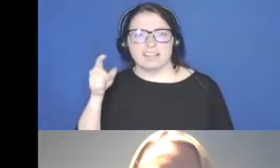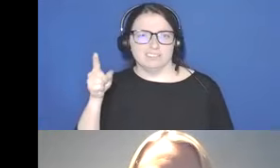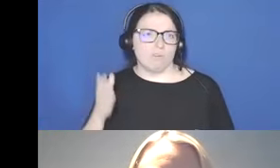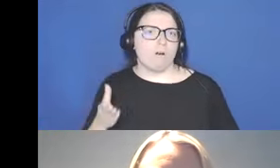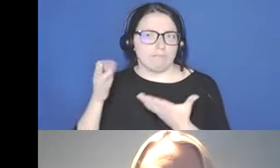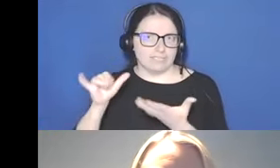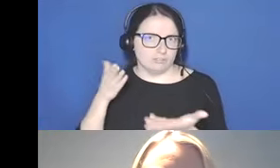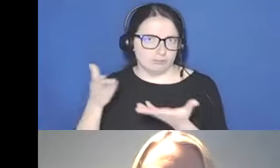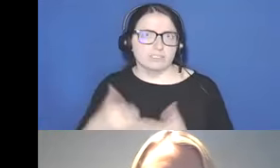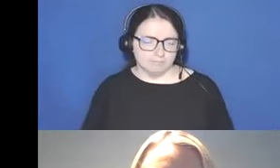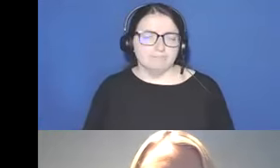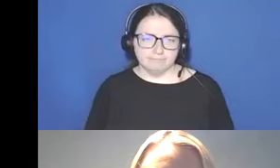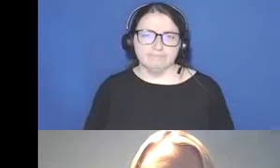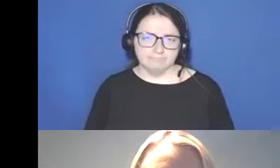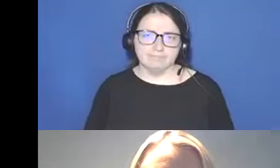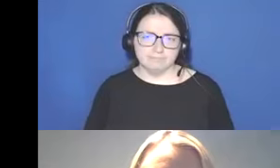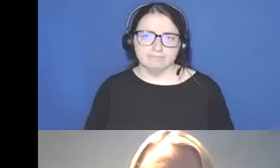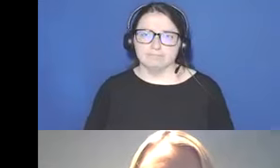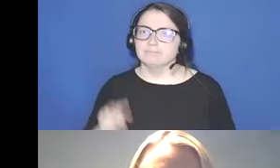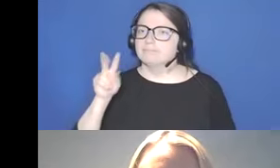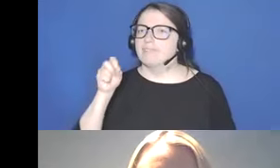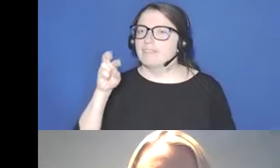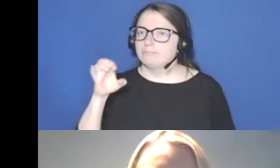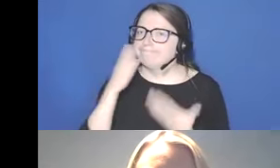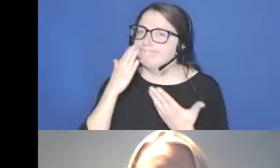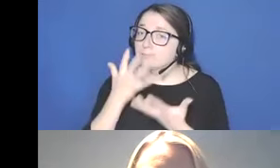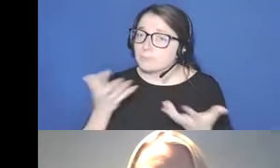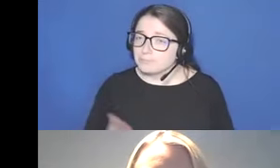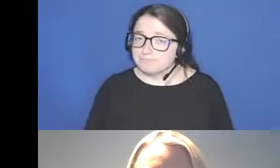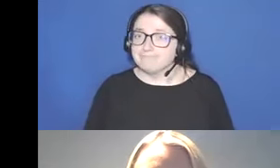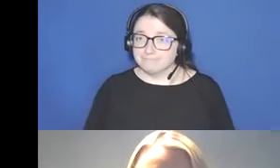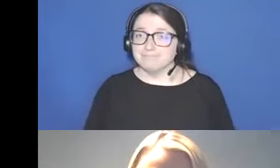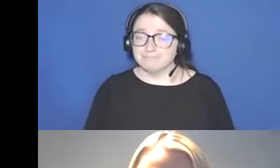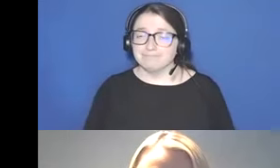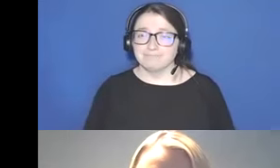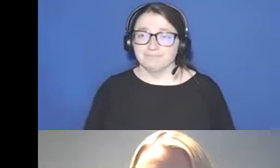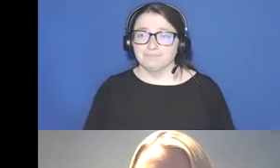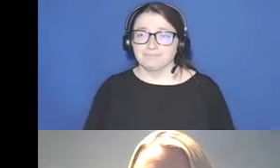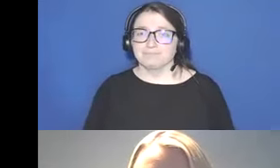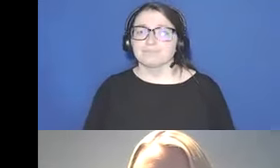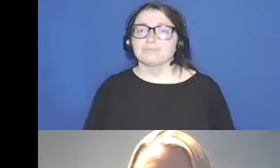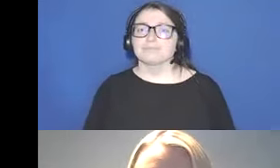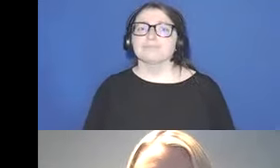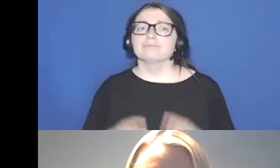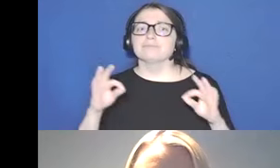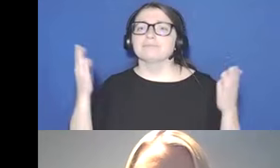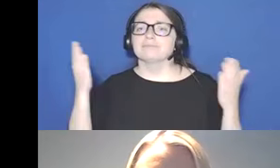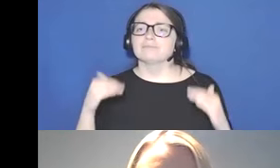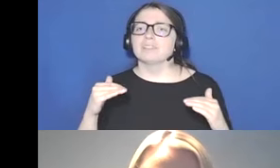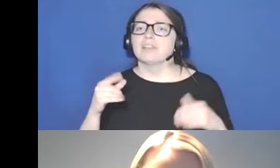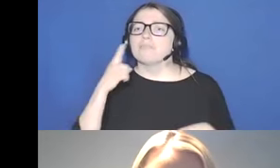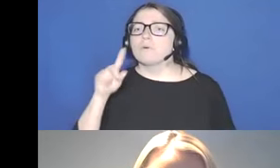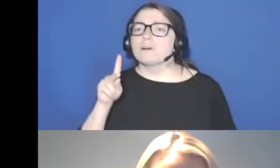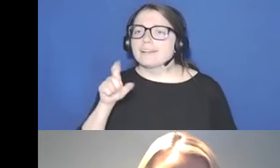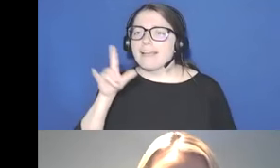service. Great. Thank you so much. All right, our next question is for Kelly. Kelly,